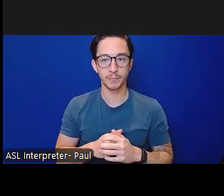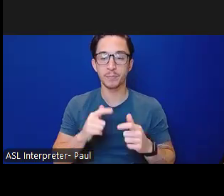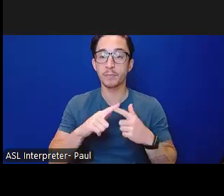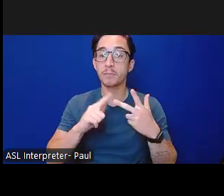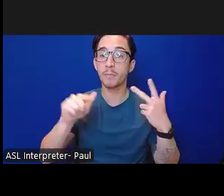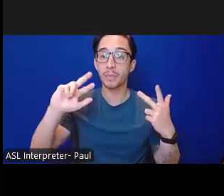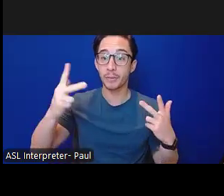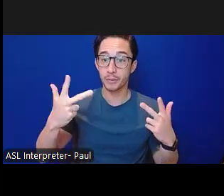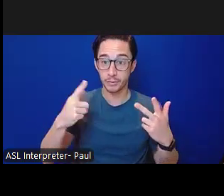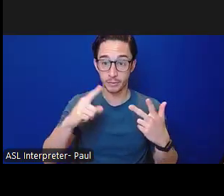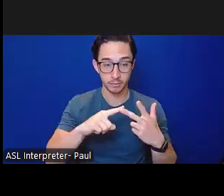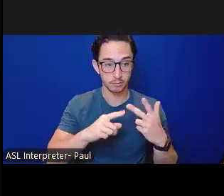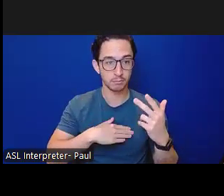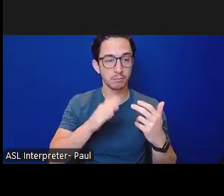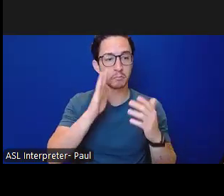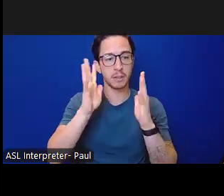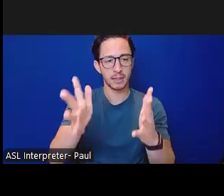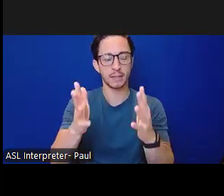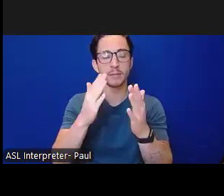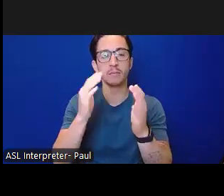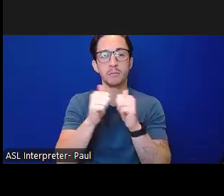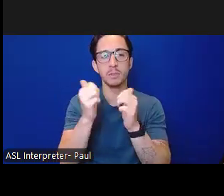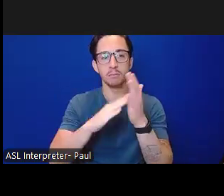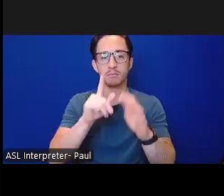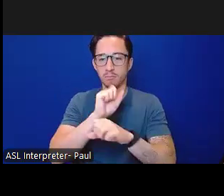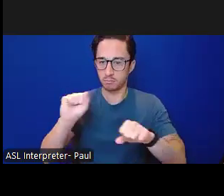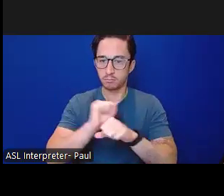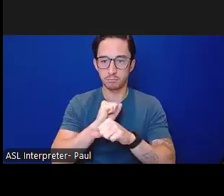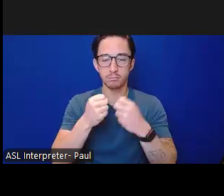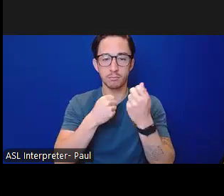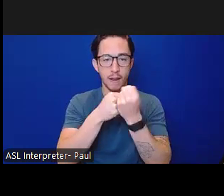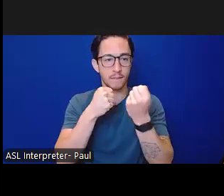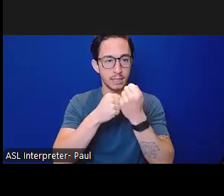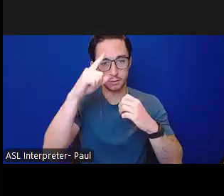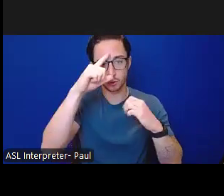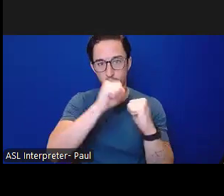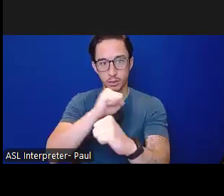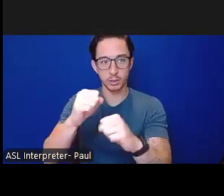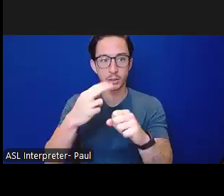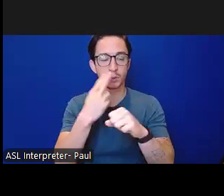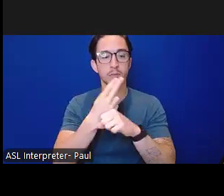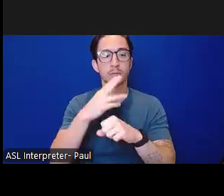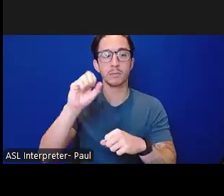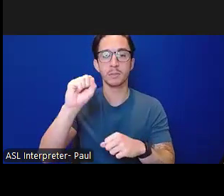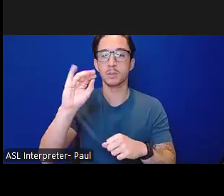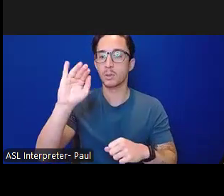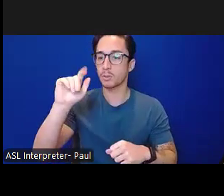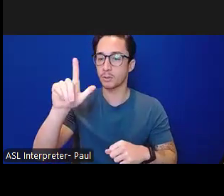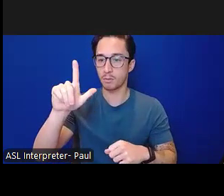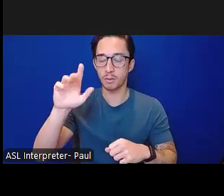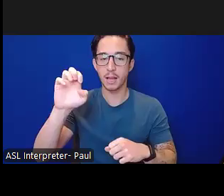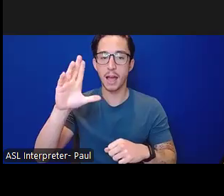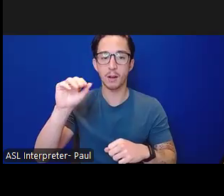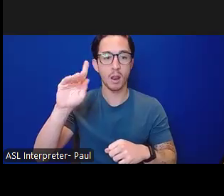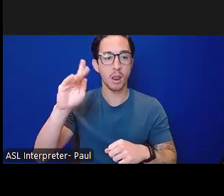And three, I'm going to leave you all with some practical advocacy strategies using the socio-ecological model and how